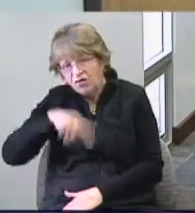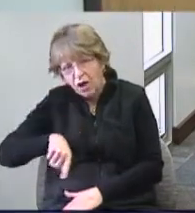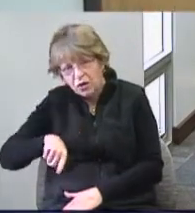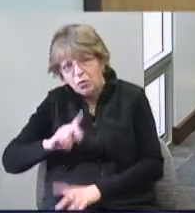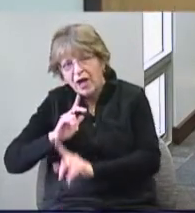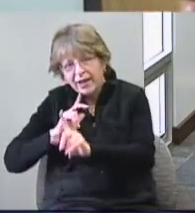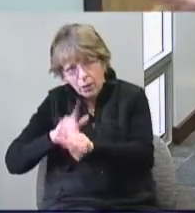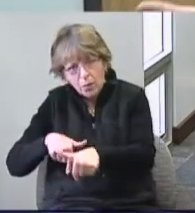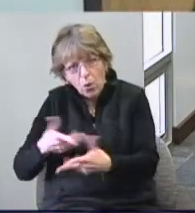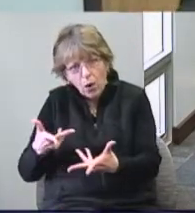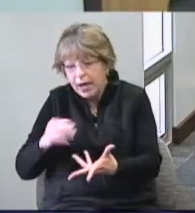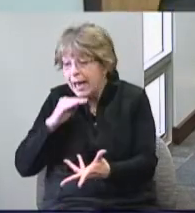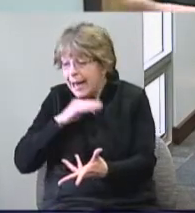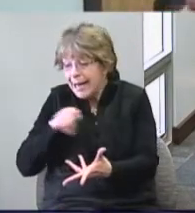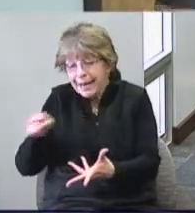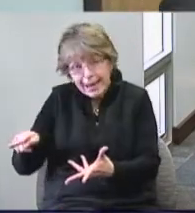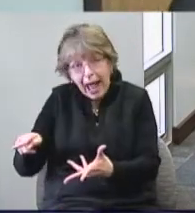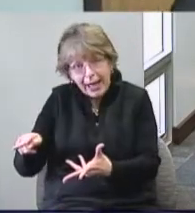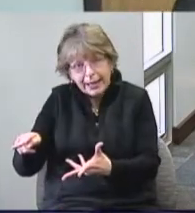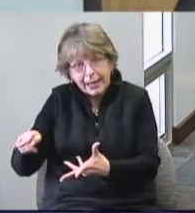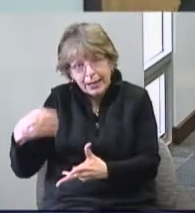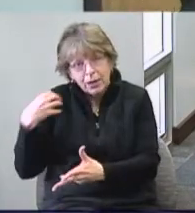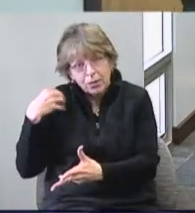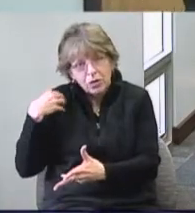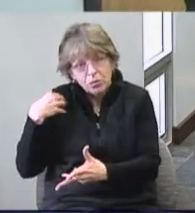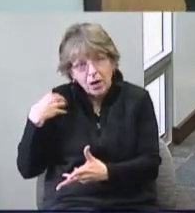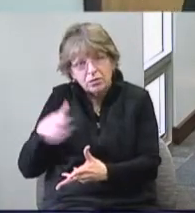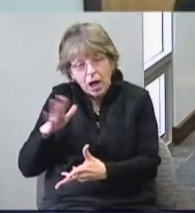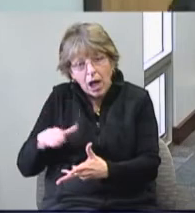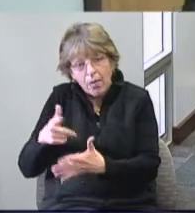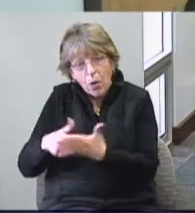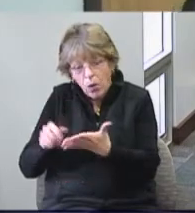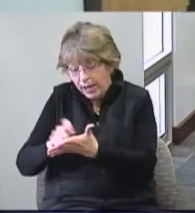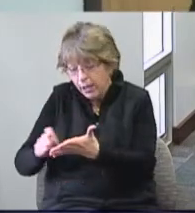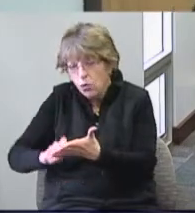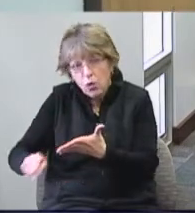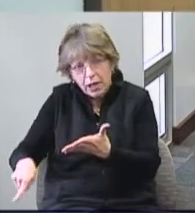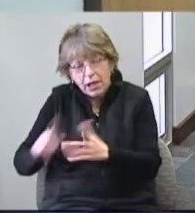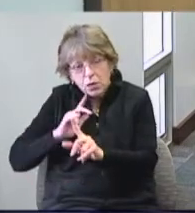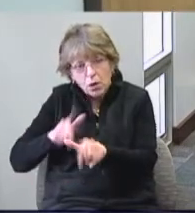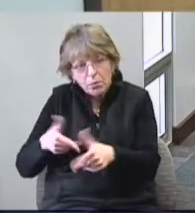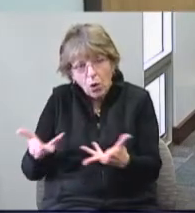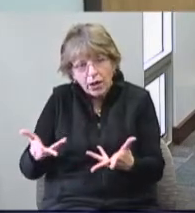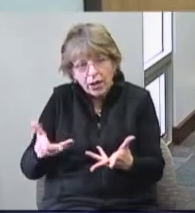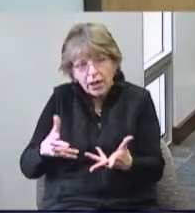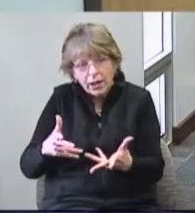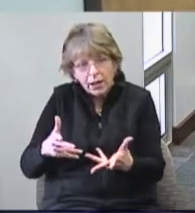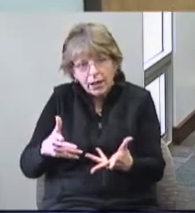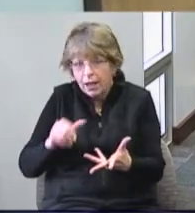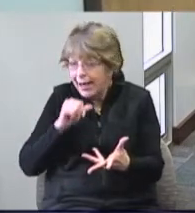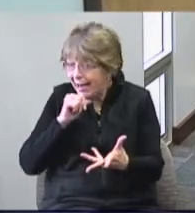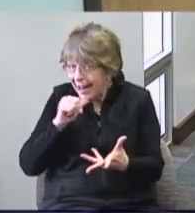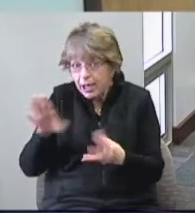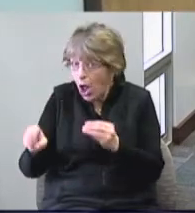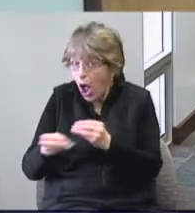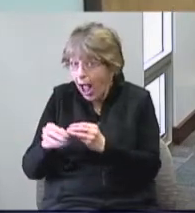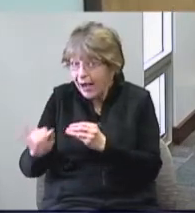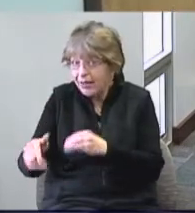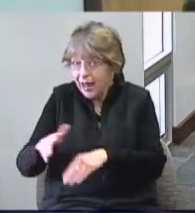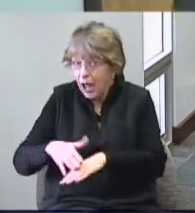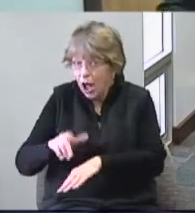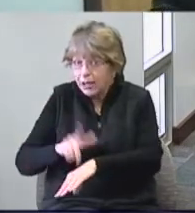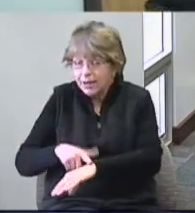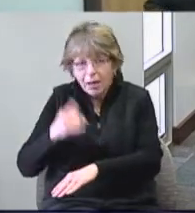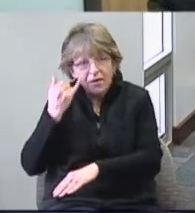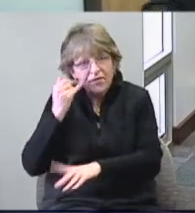to his superiors about what he had put in the police report. He hadn't put information timely into a police report. If that report